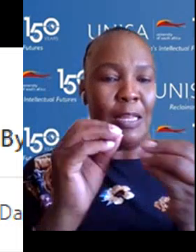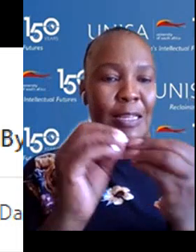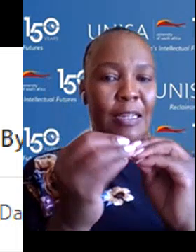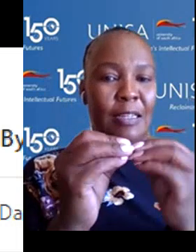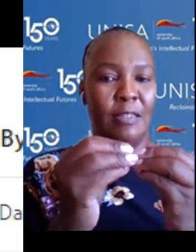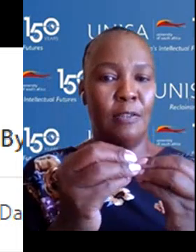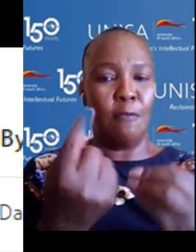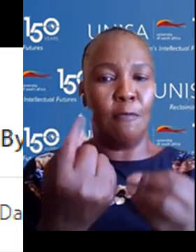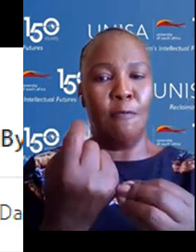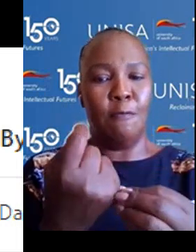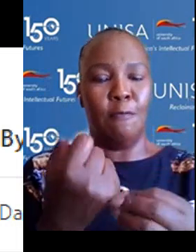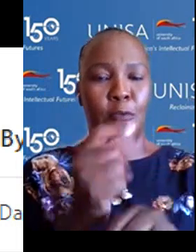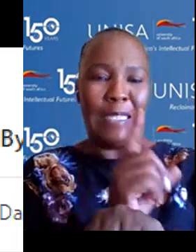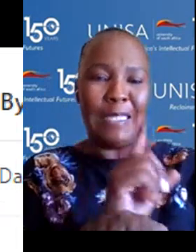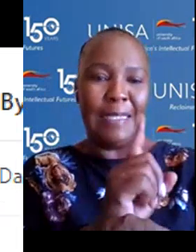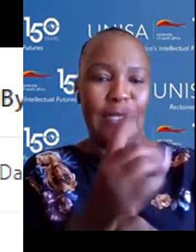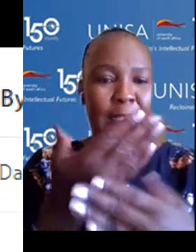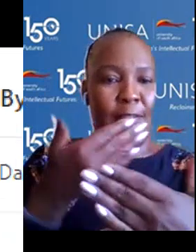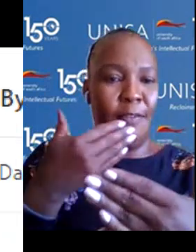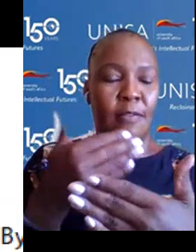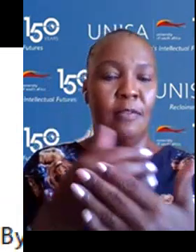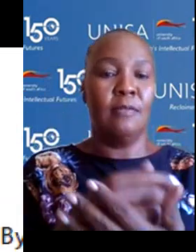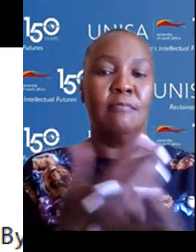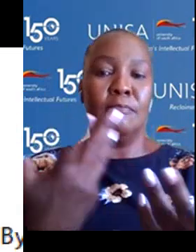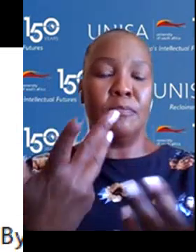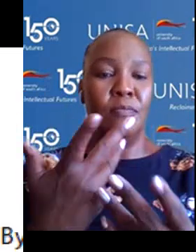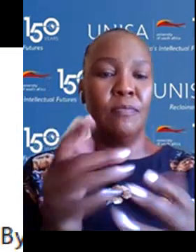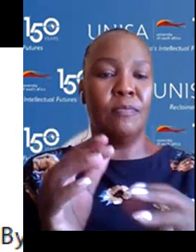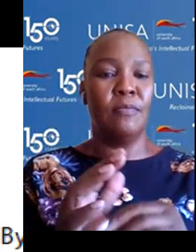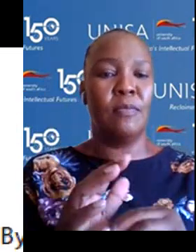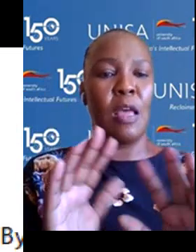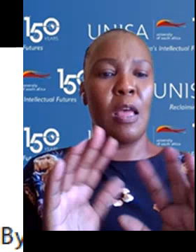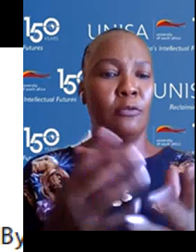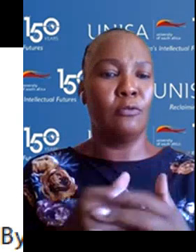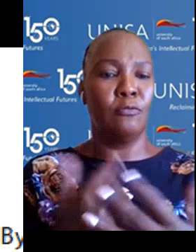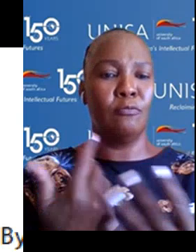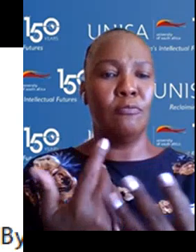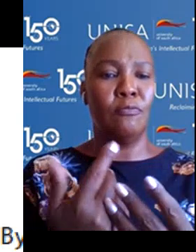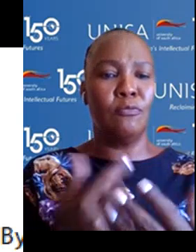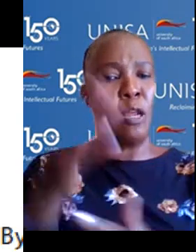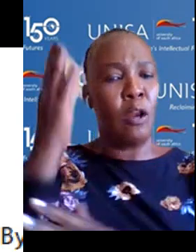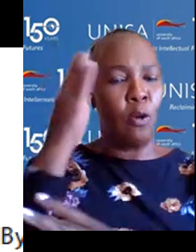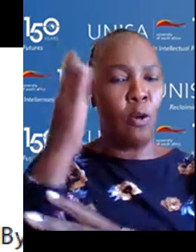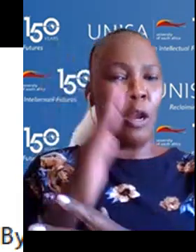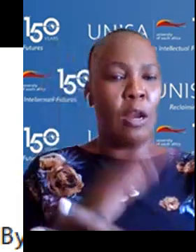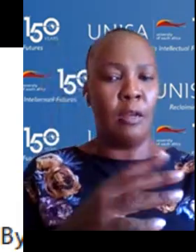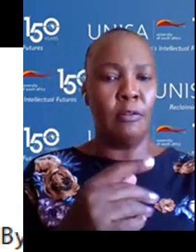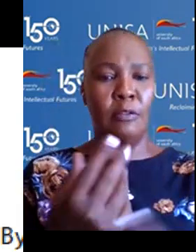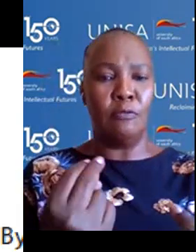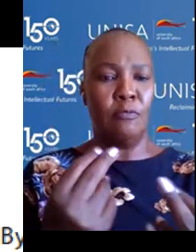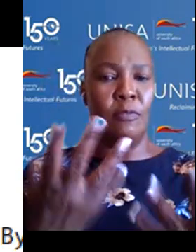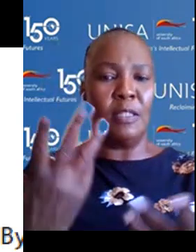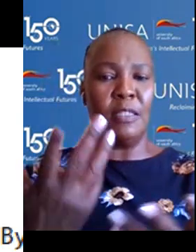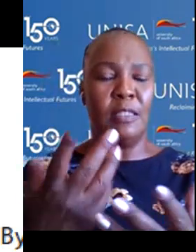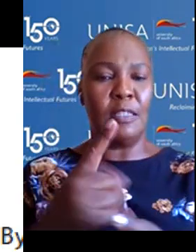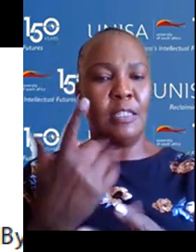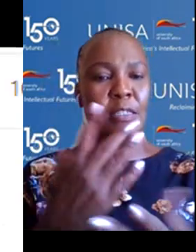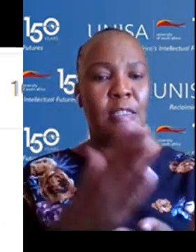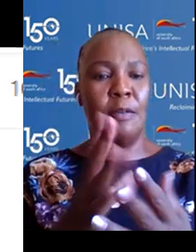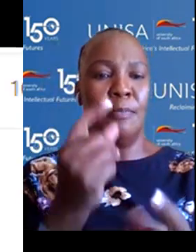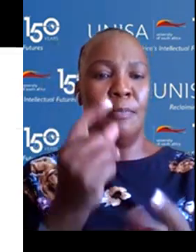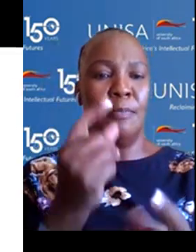seconds ago. Okay, so if you ever wonder now, how do I know if I've just created something? That's a little bit of a clue. Or someone else has created something in your